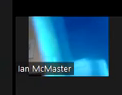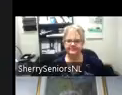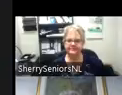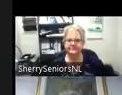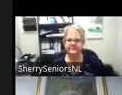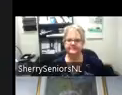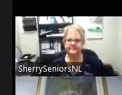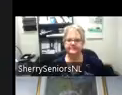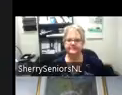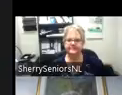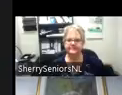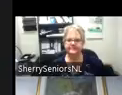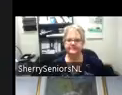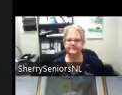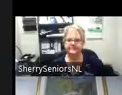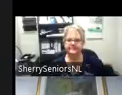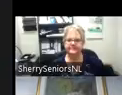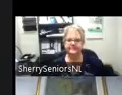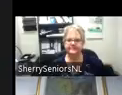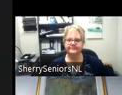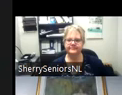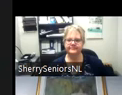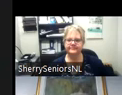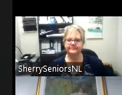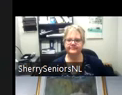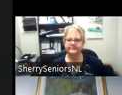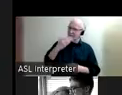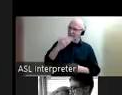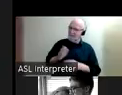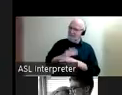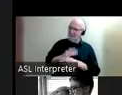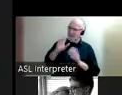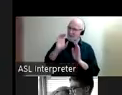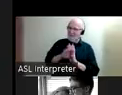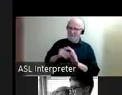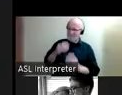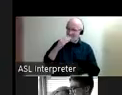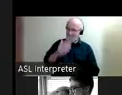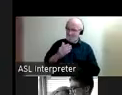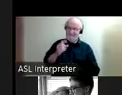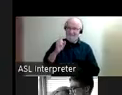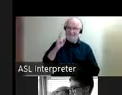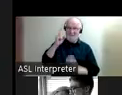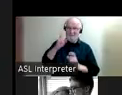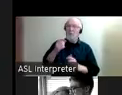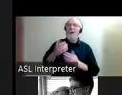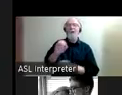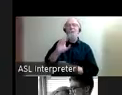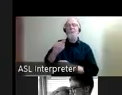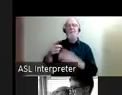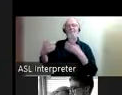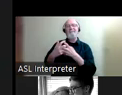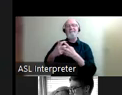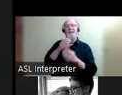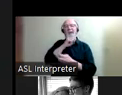can. Typical really life, glad love. Really glad you shared the picture. It couldn't be a better picture for October, getting ready for